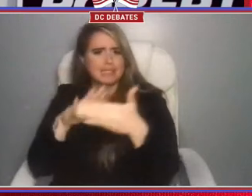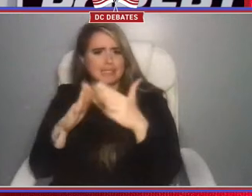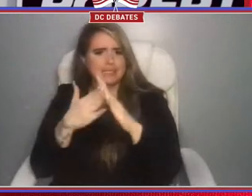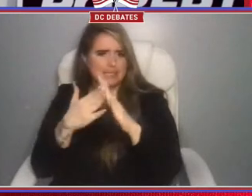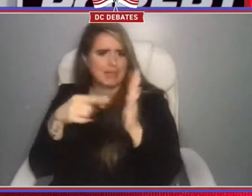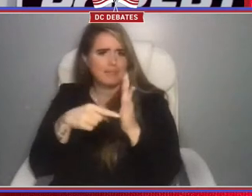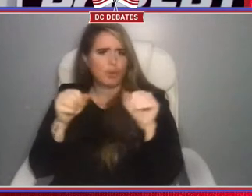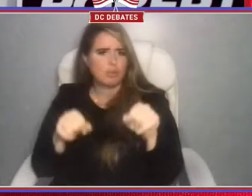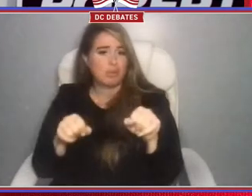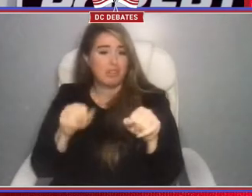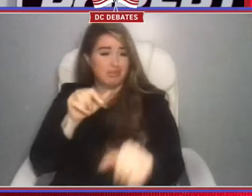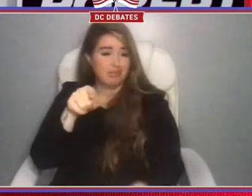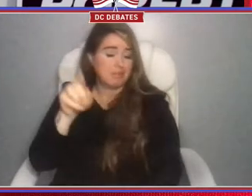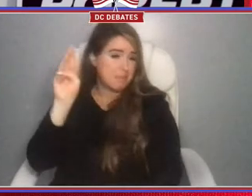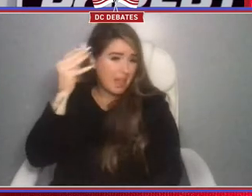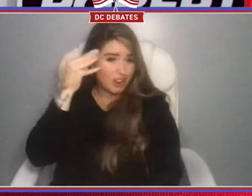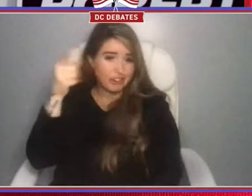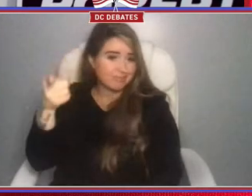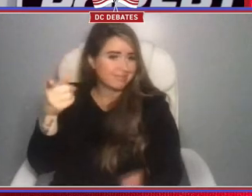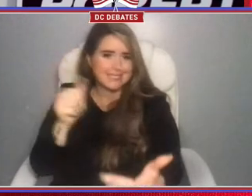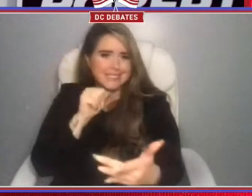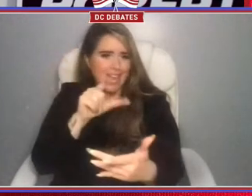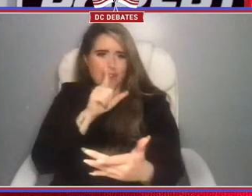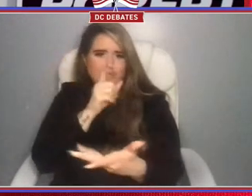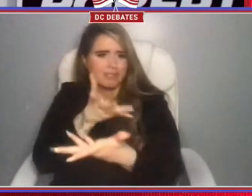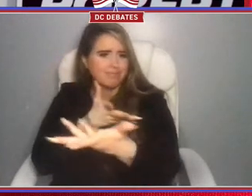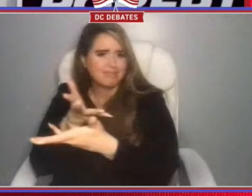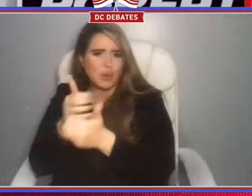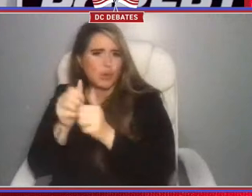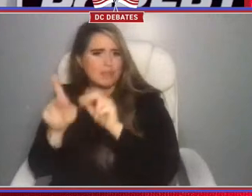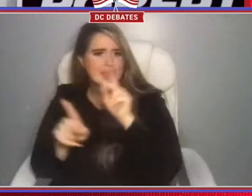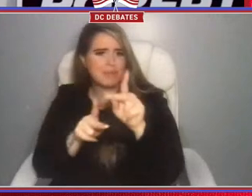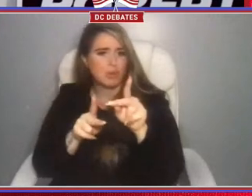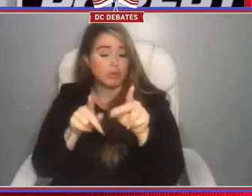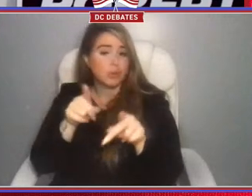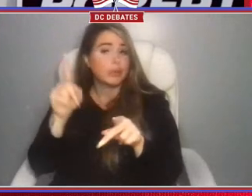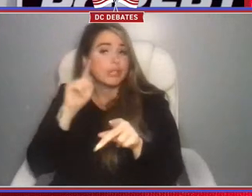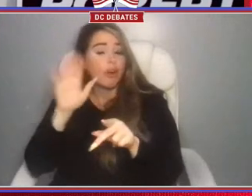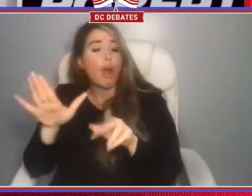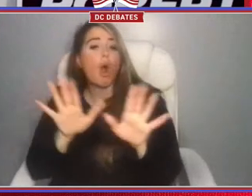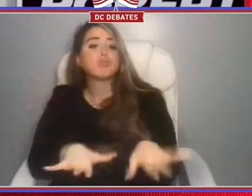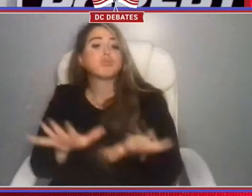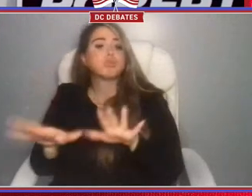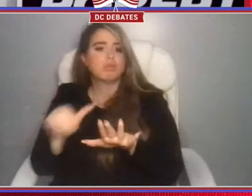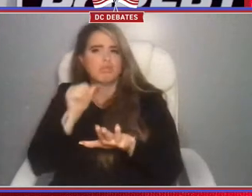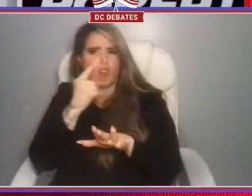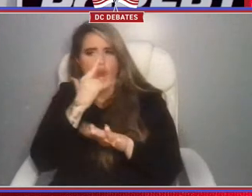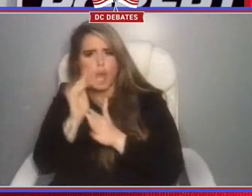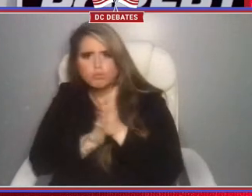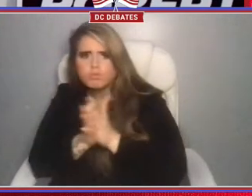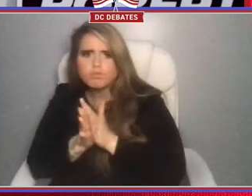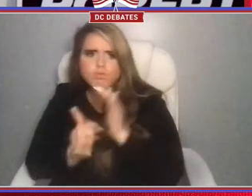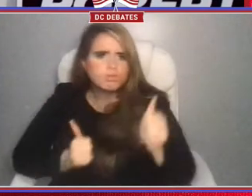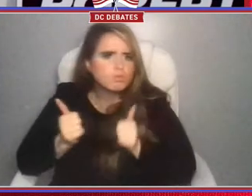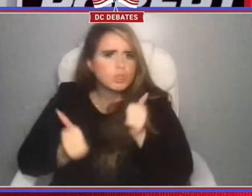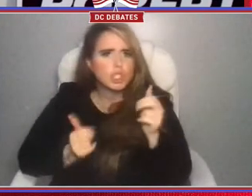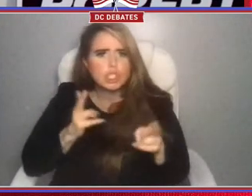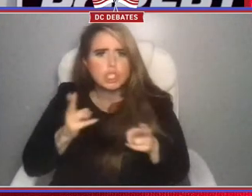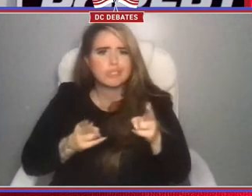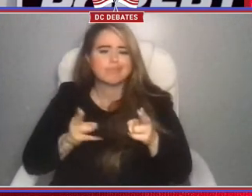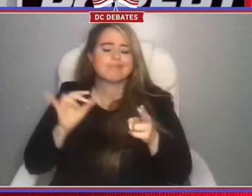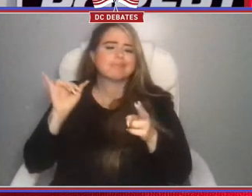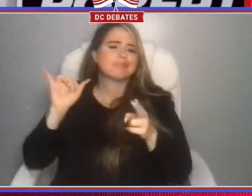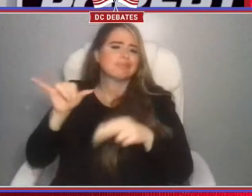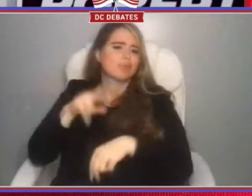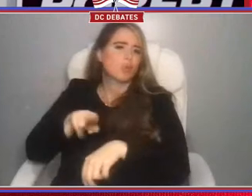heard no sense of urgency tonight on any of the issues, and that is what we would expect from a third term. I am ready on